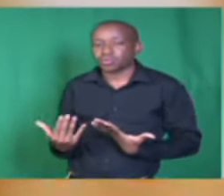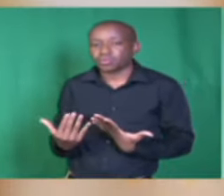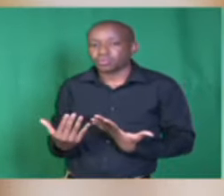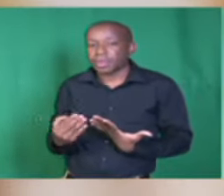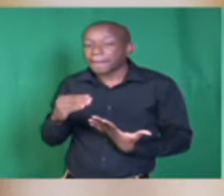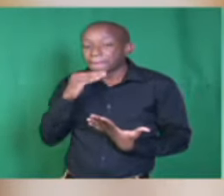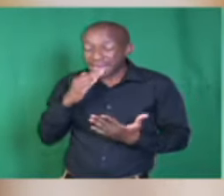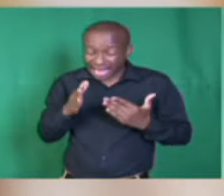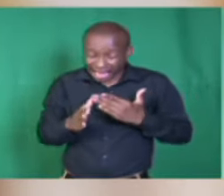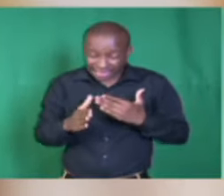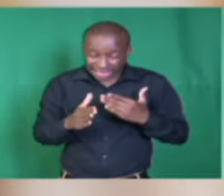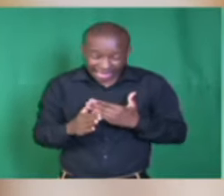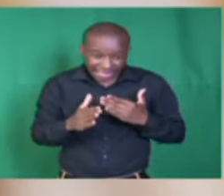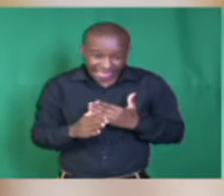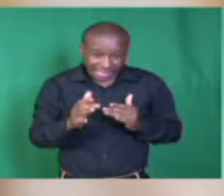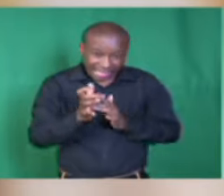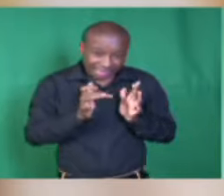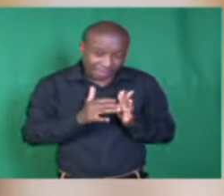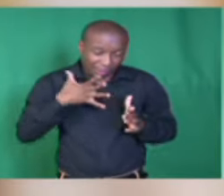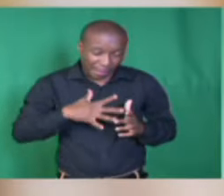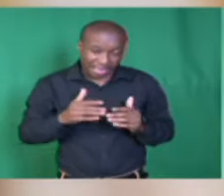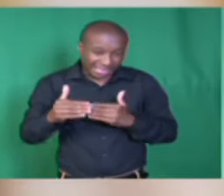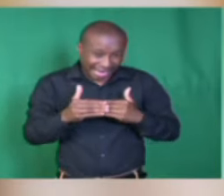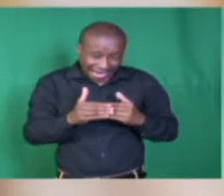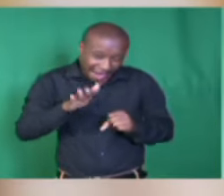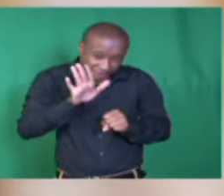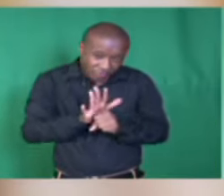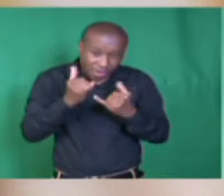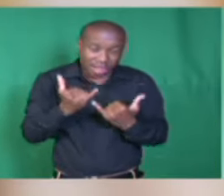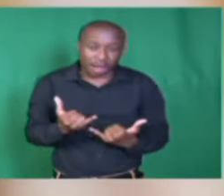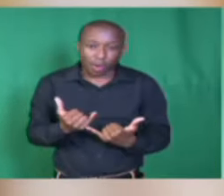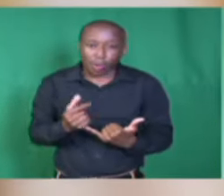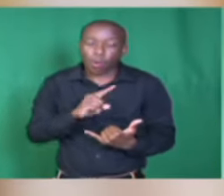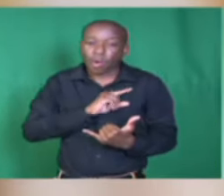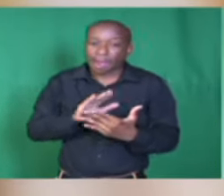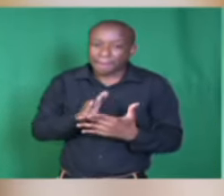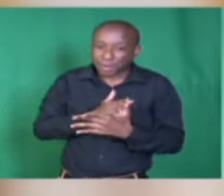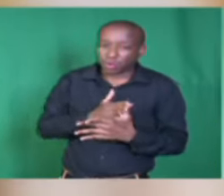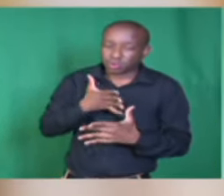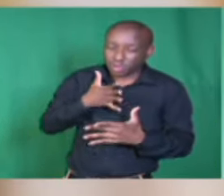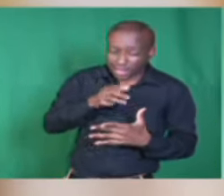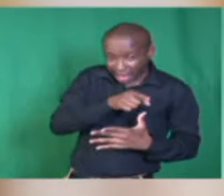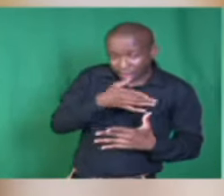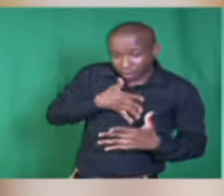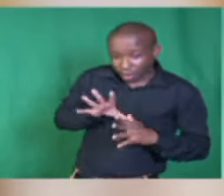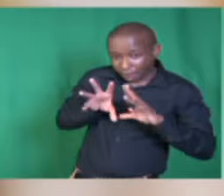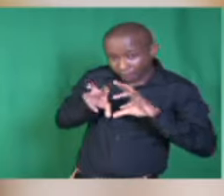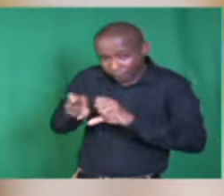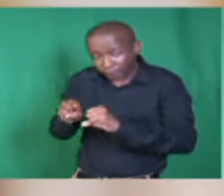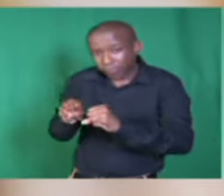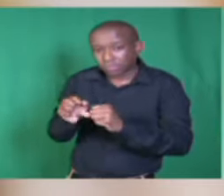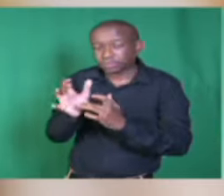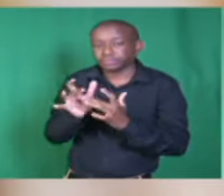whatever answer that he will give, whatever husband that he will choose, he will still be in trouble. So that is